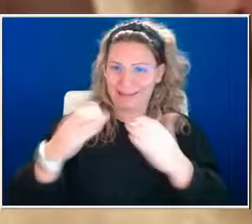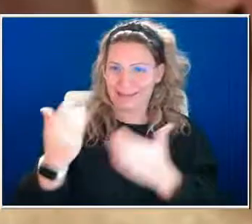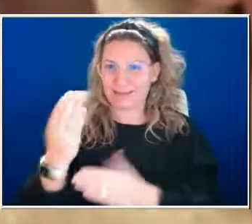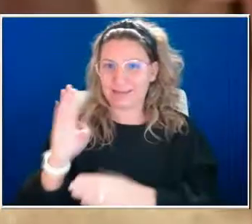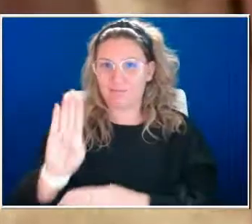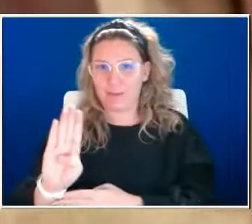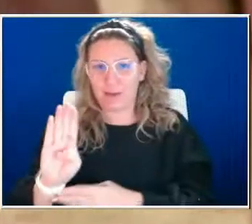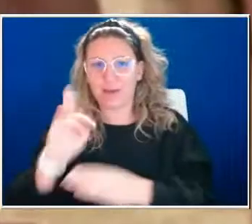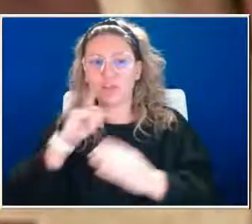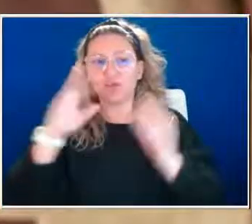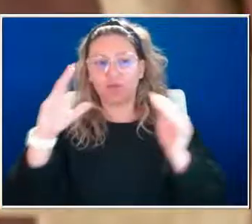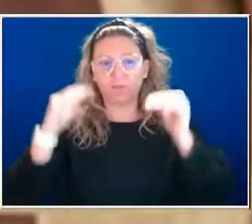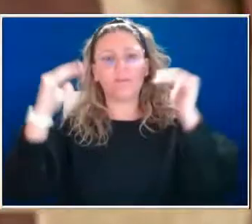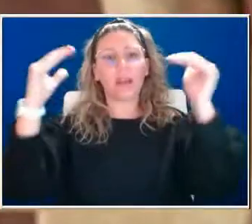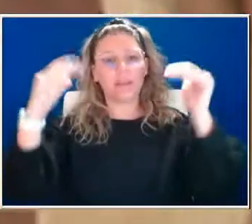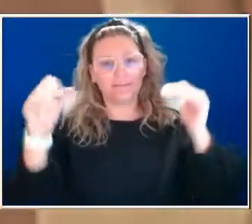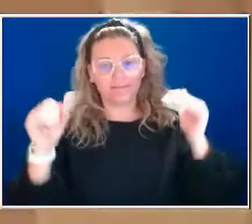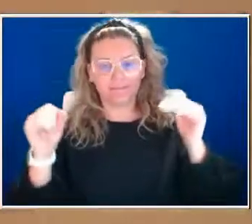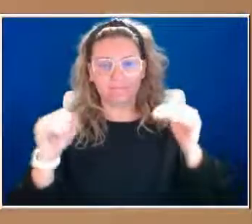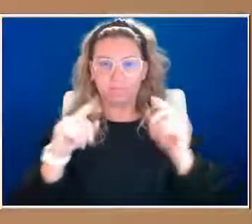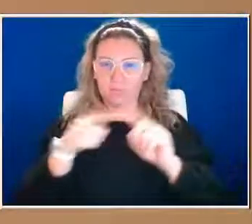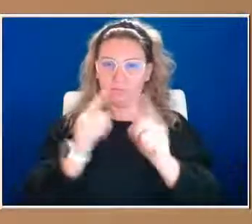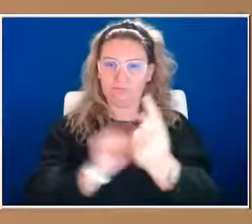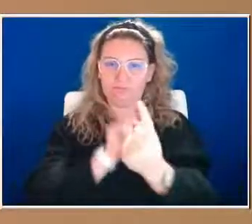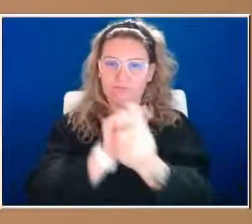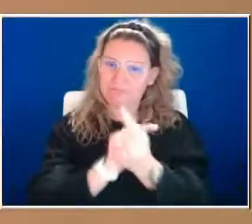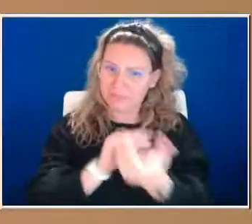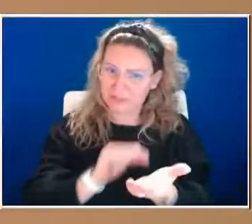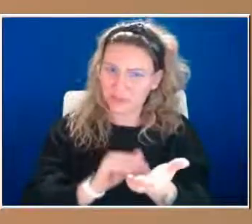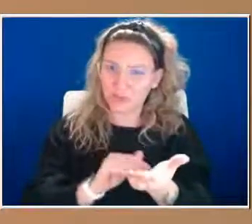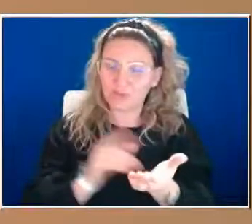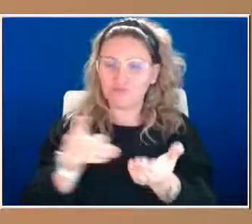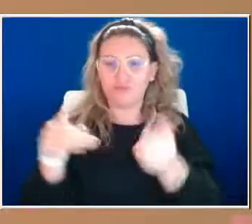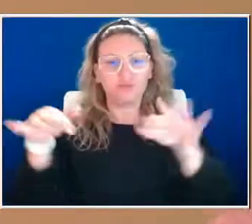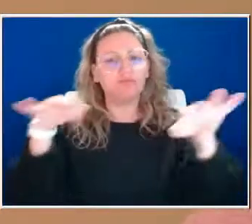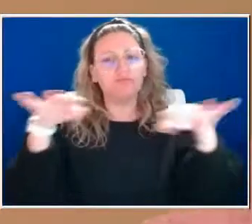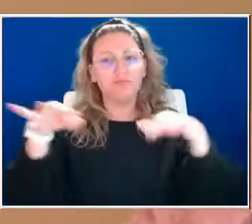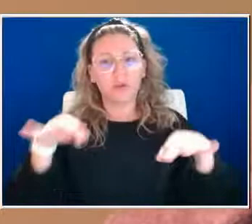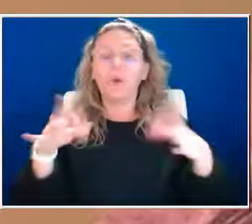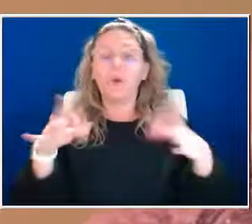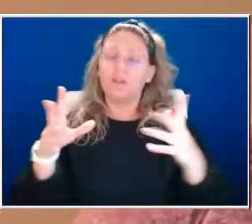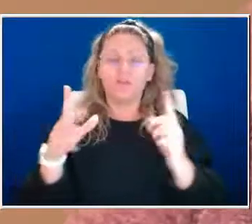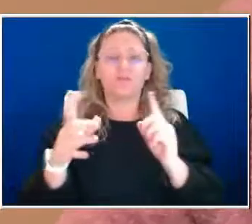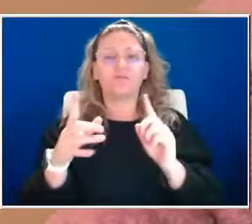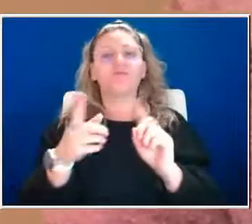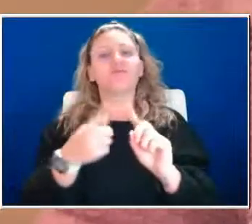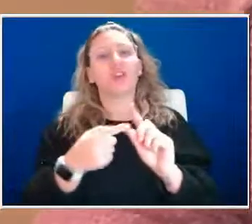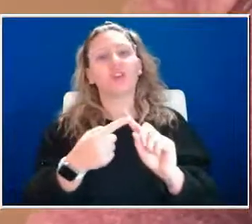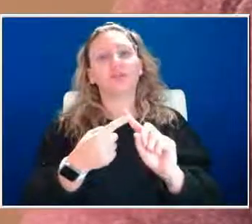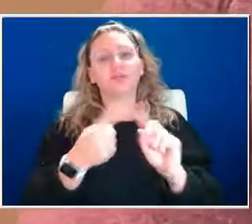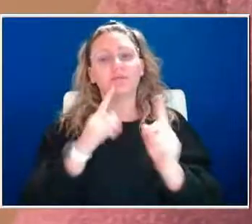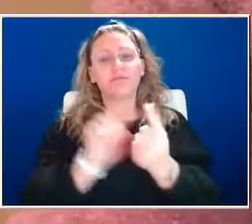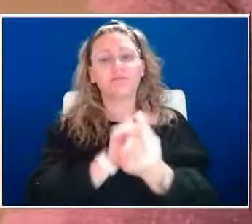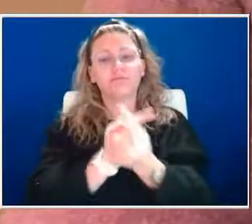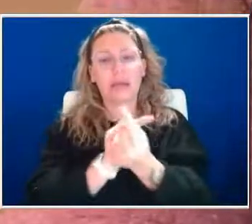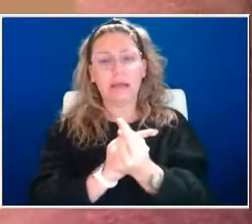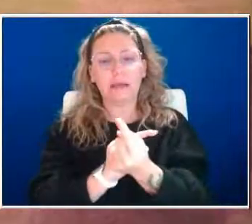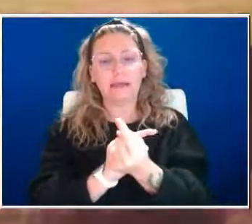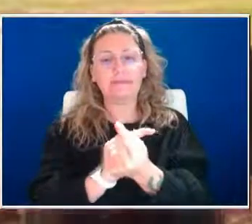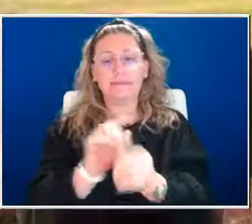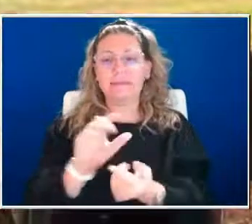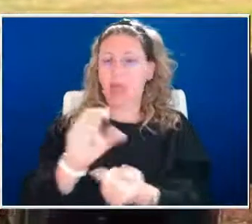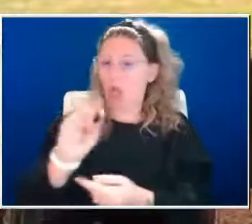pretty advanced. And when I met with Dr. Kilgore, she explained to me, well, first I met with my oncologist, did 6 rounds